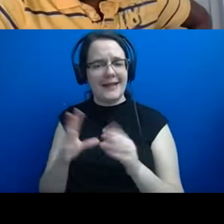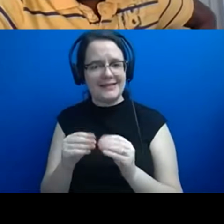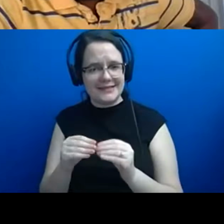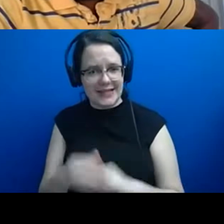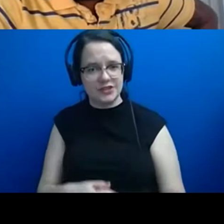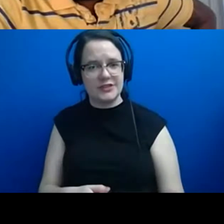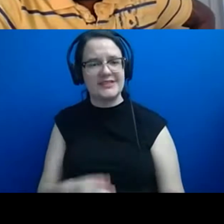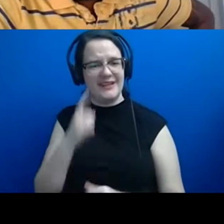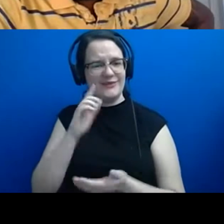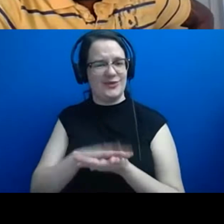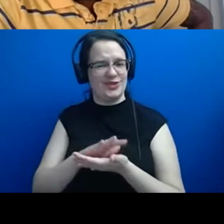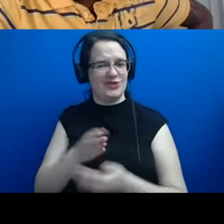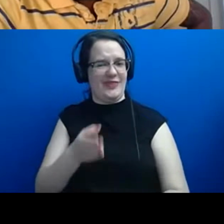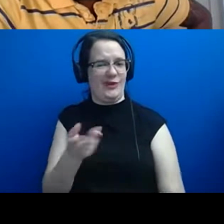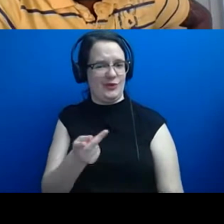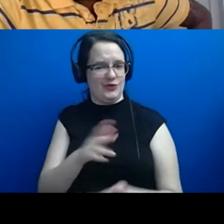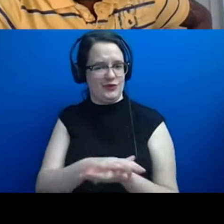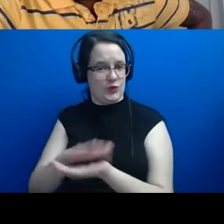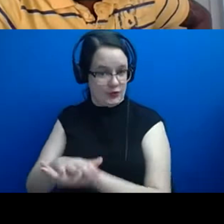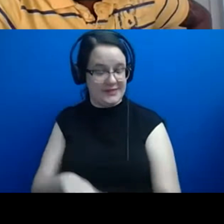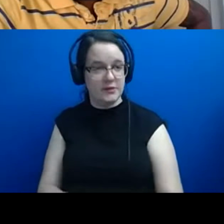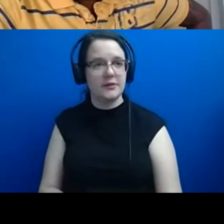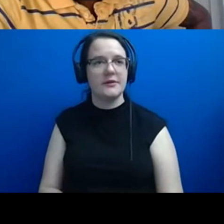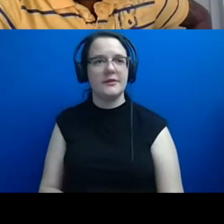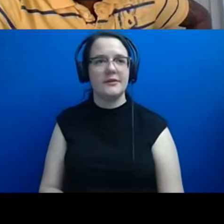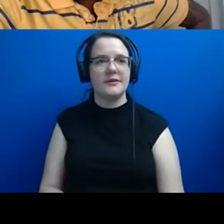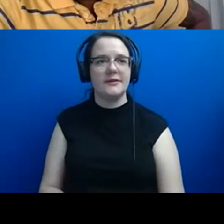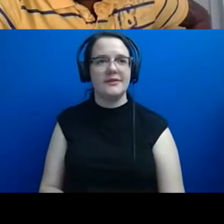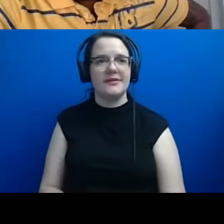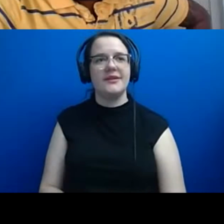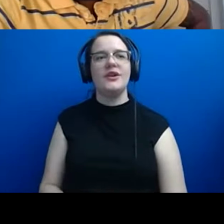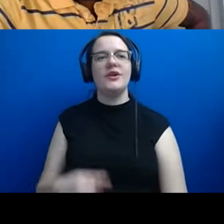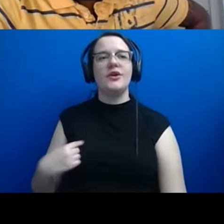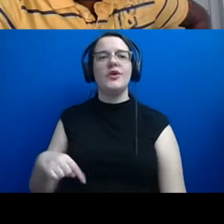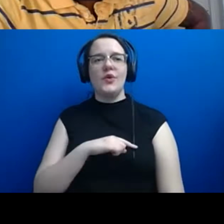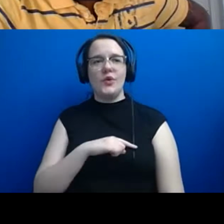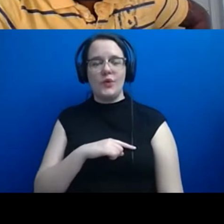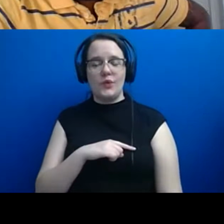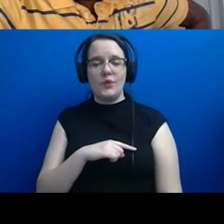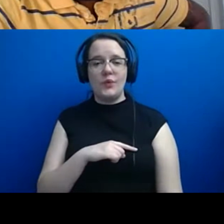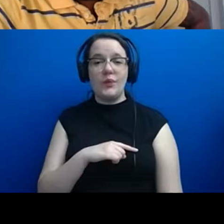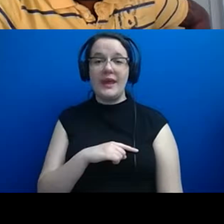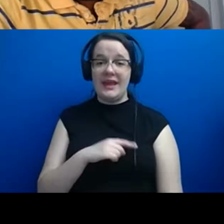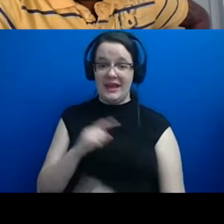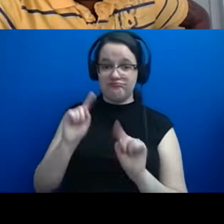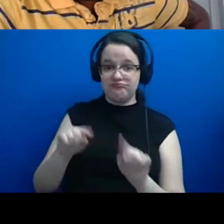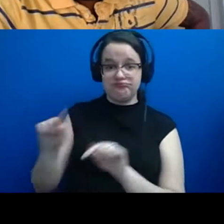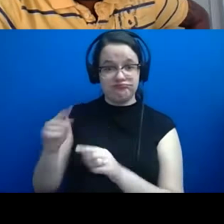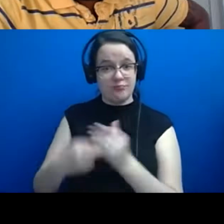at these schools. We were at both of these sites working